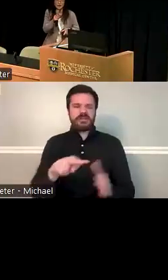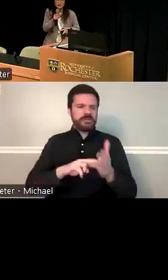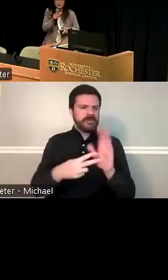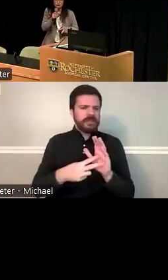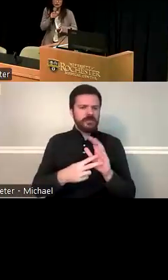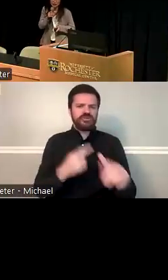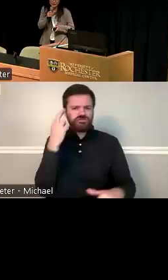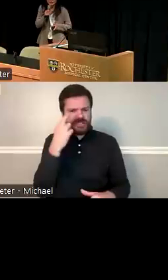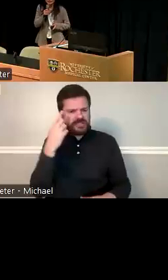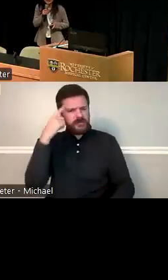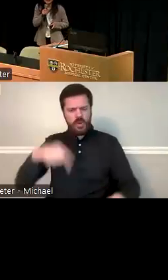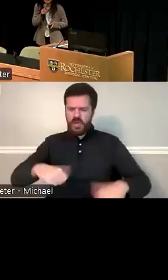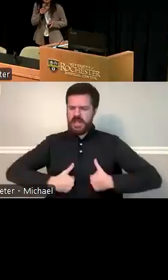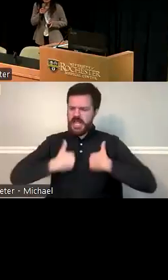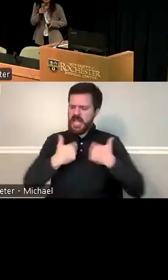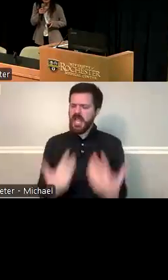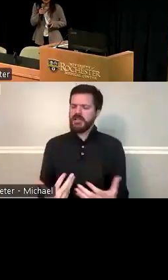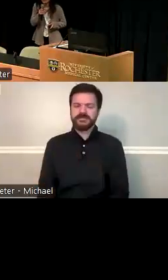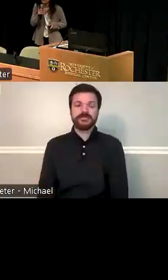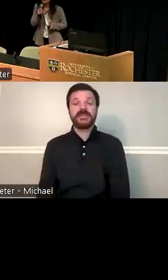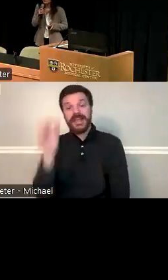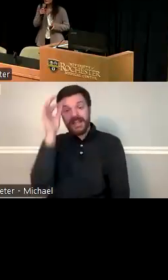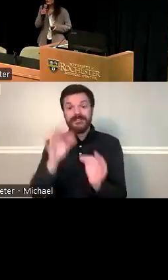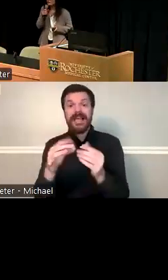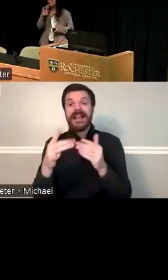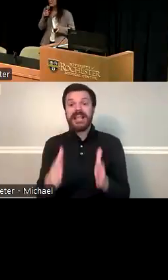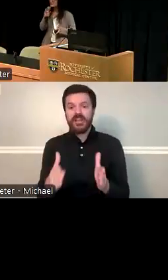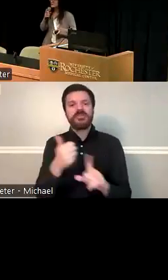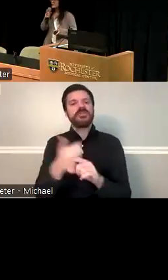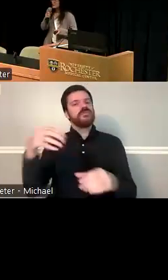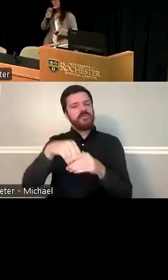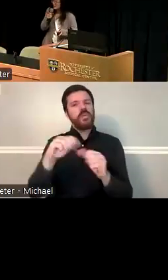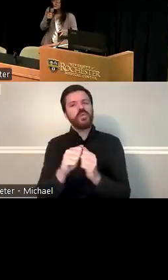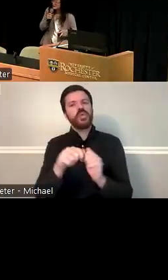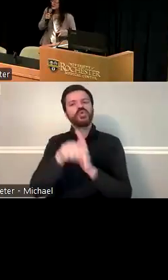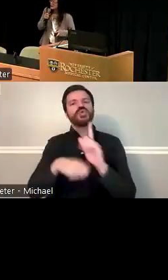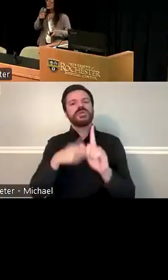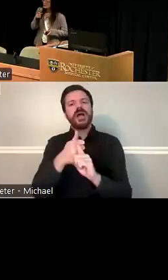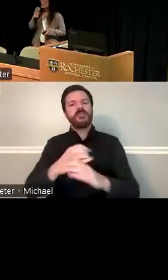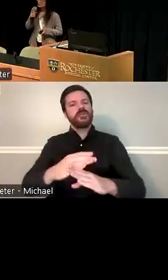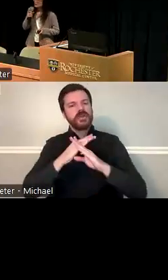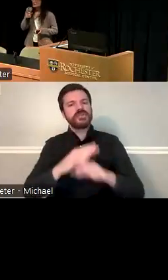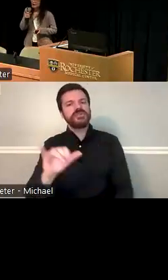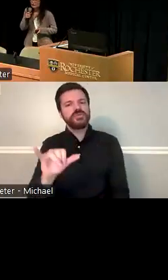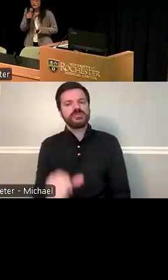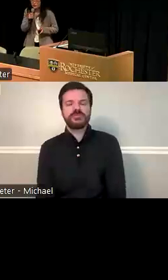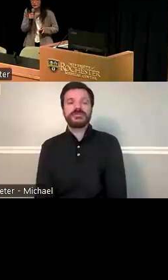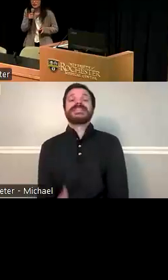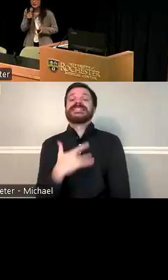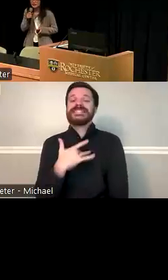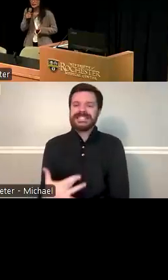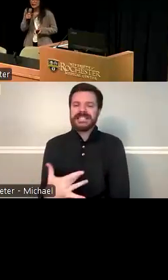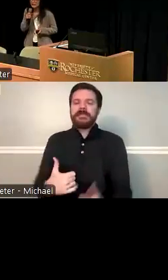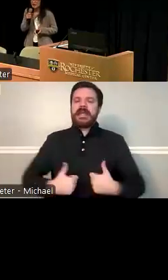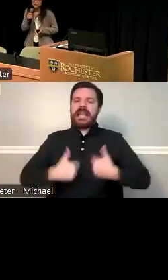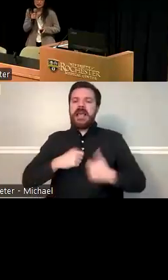life. So faith leaders can play a role in suicide prevention because they are usually life-affirming. They